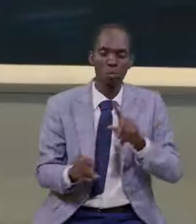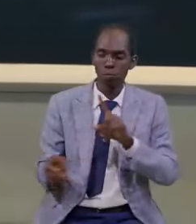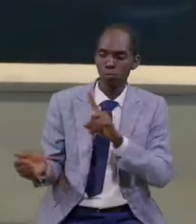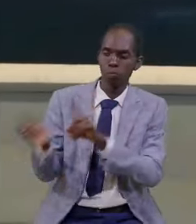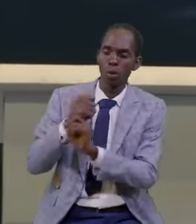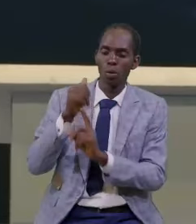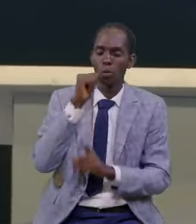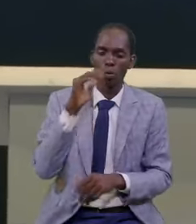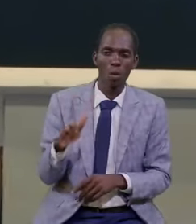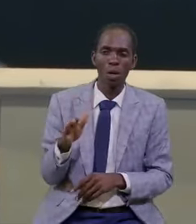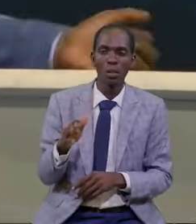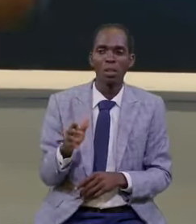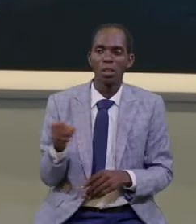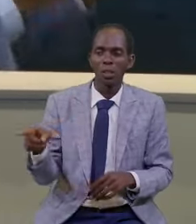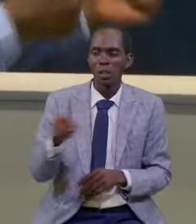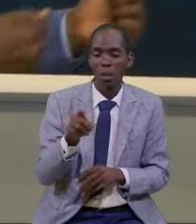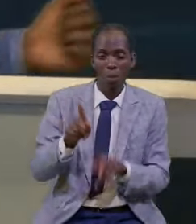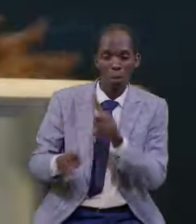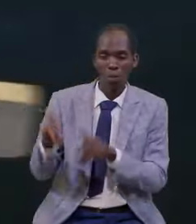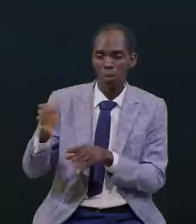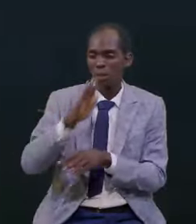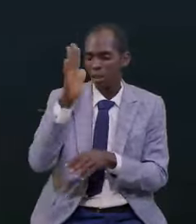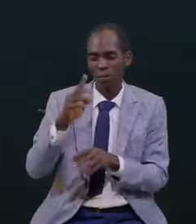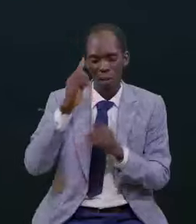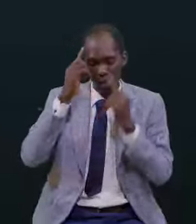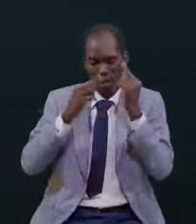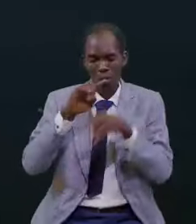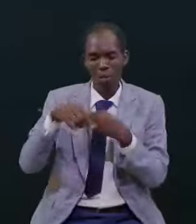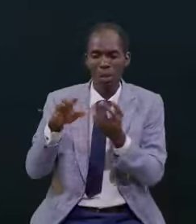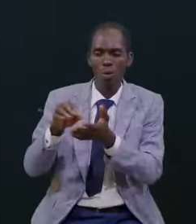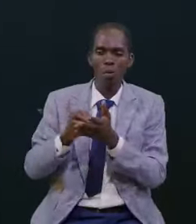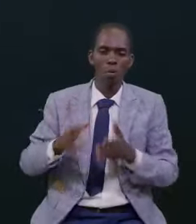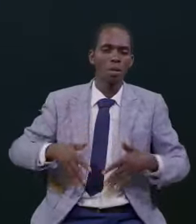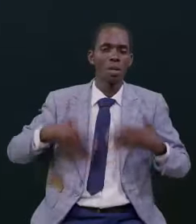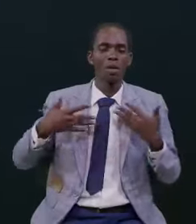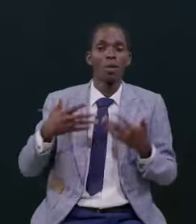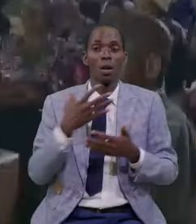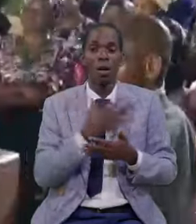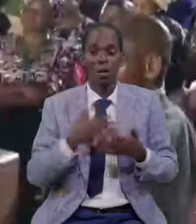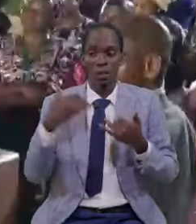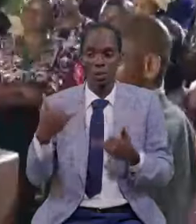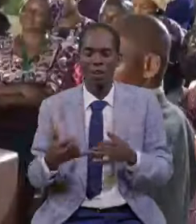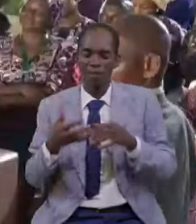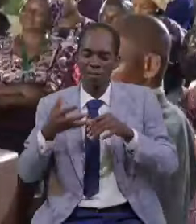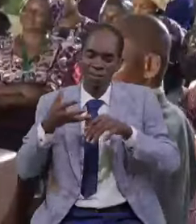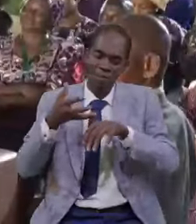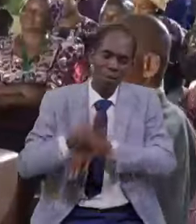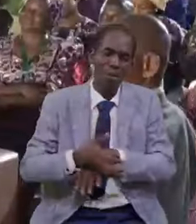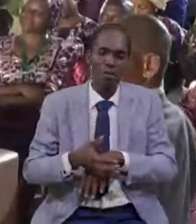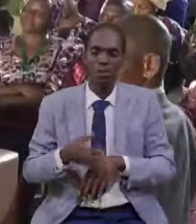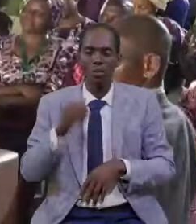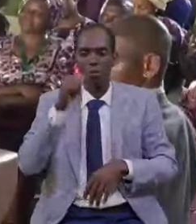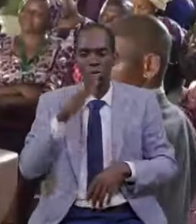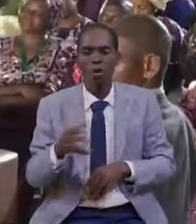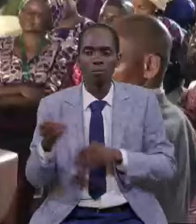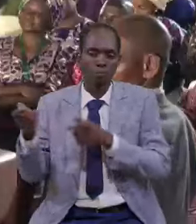about their own lives. They brought her. Actually, they forced her, dragged her unto